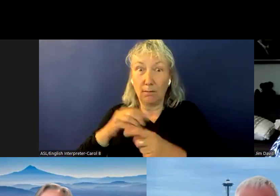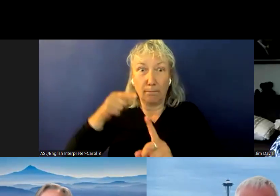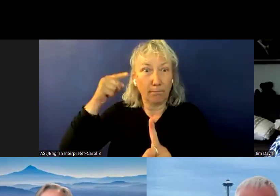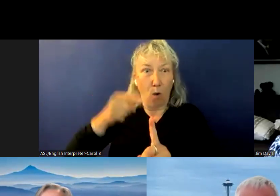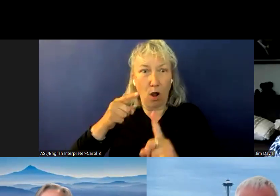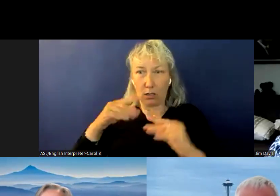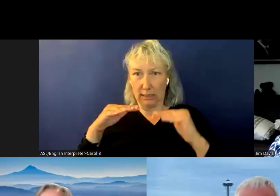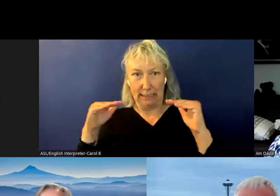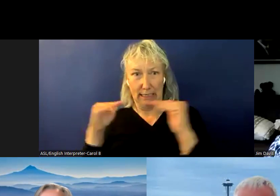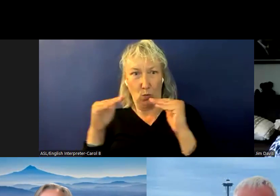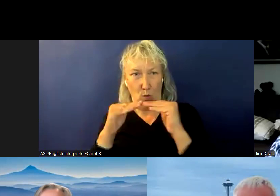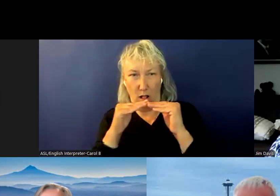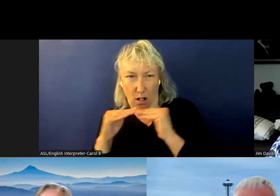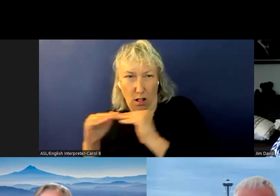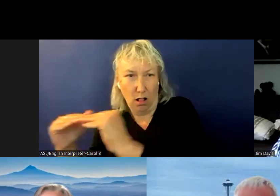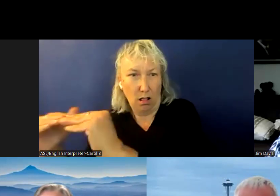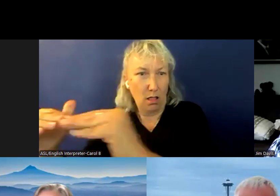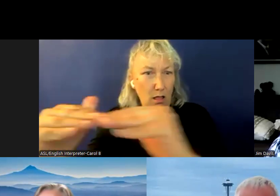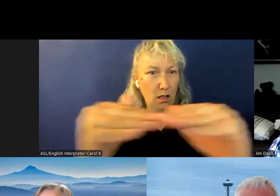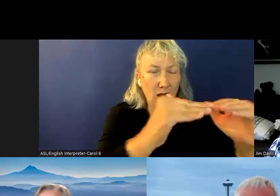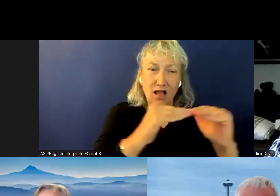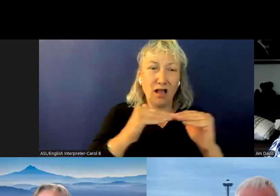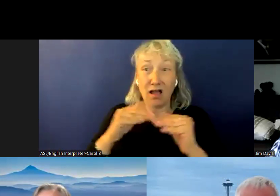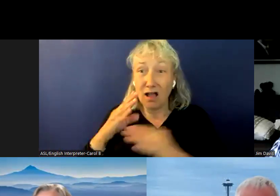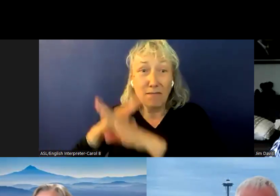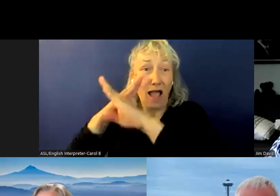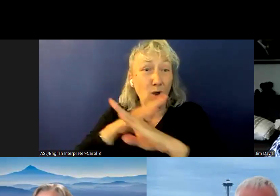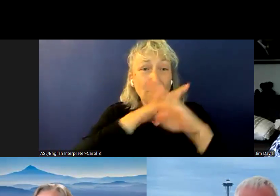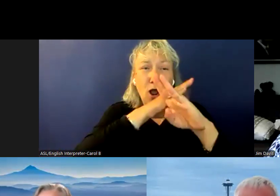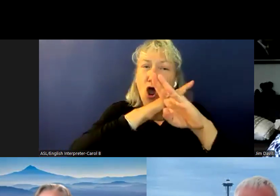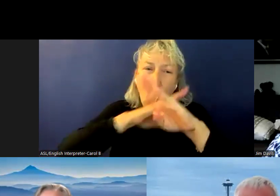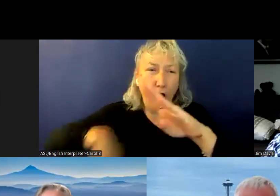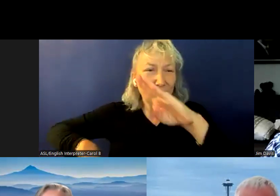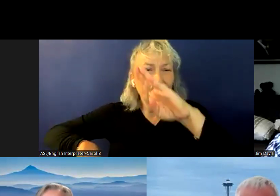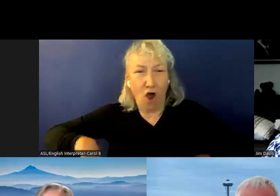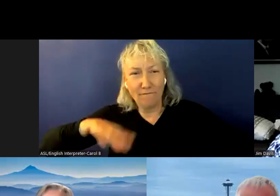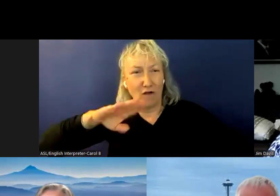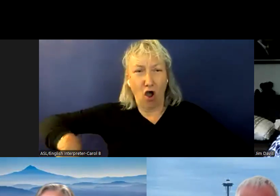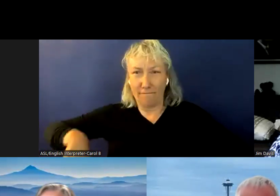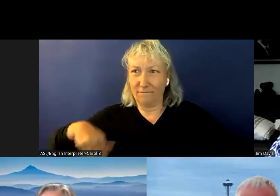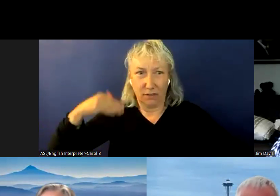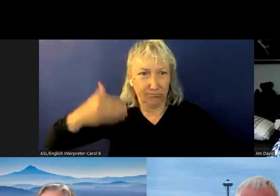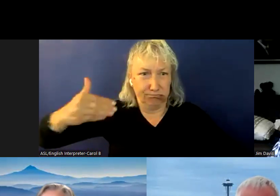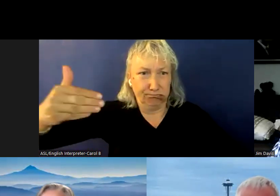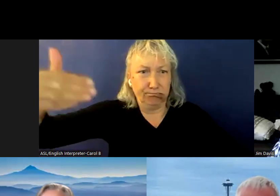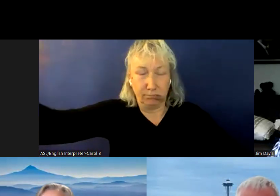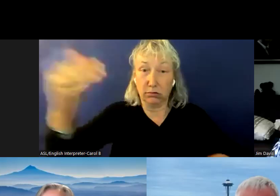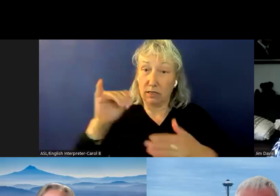and the removal of barriers, and removal of barriers throughout. And that's really what we're talking